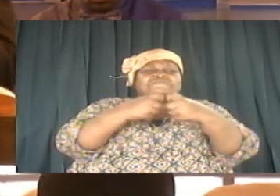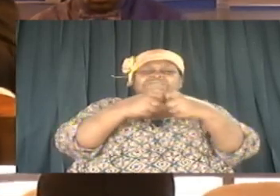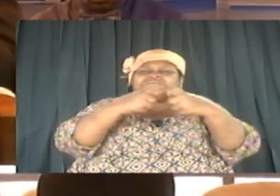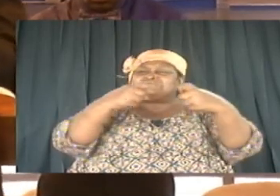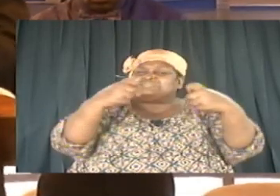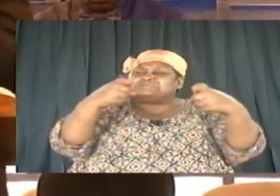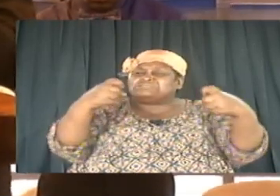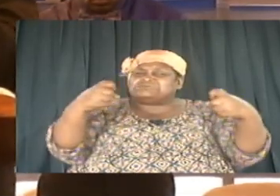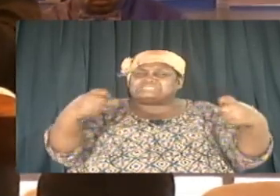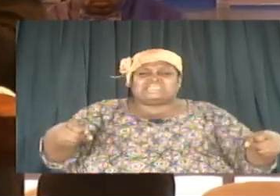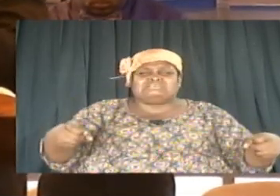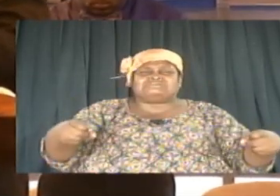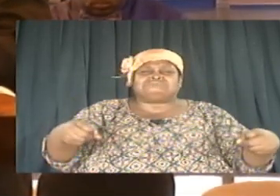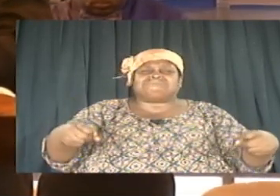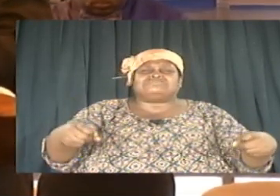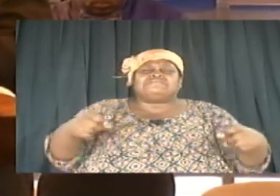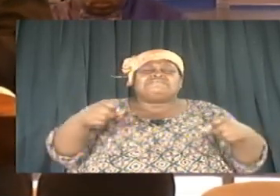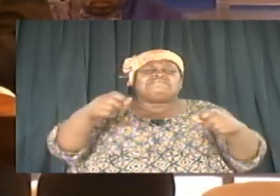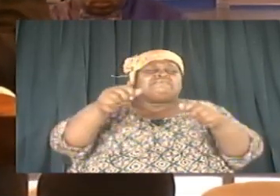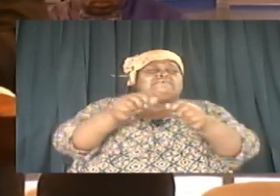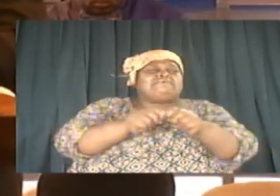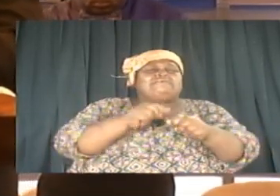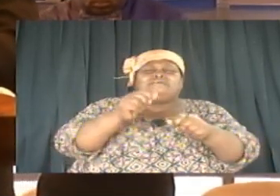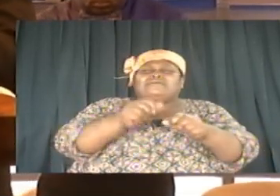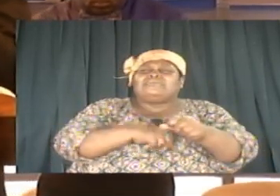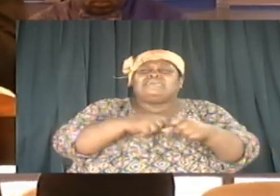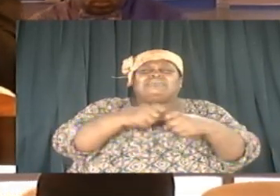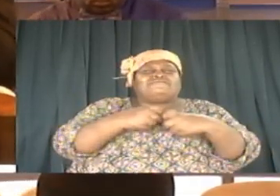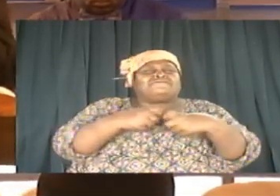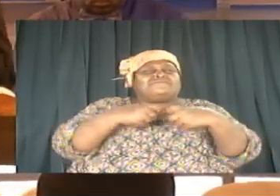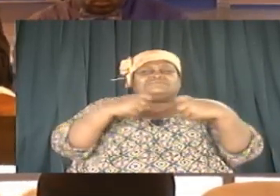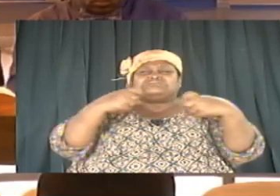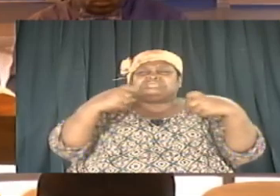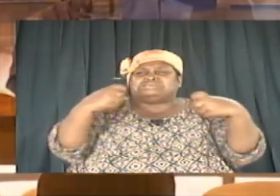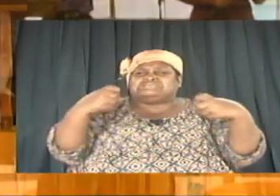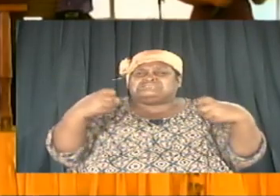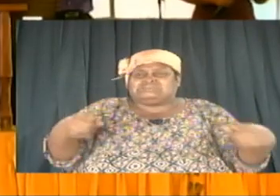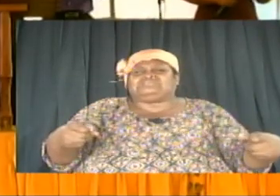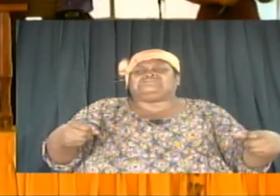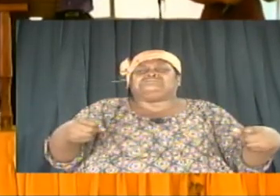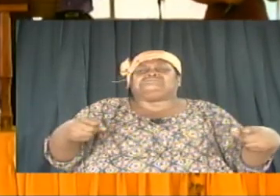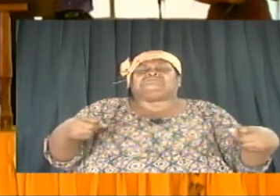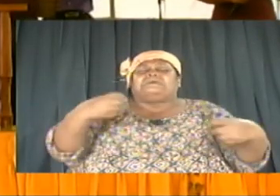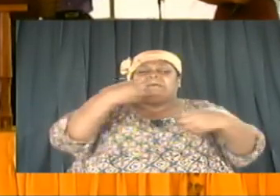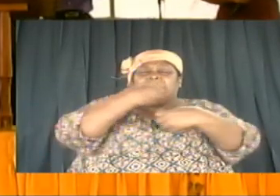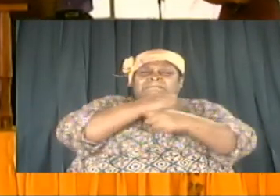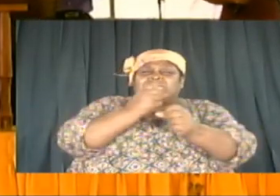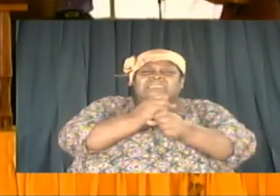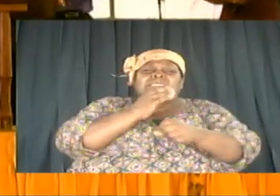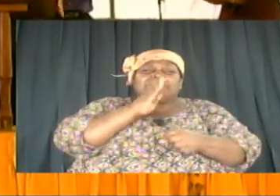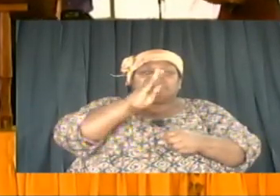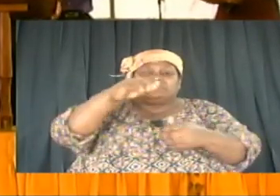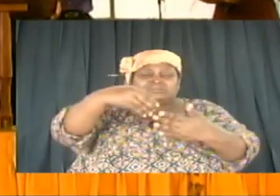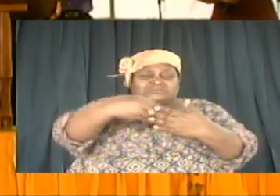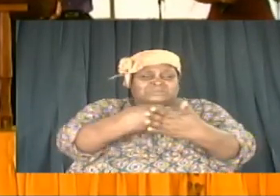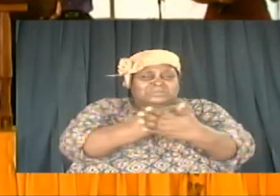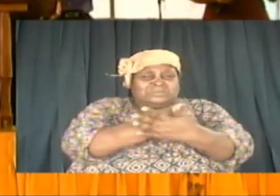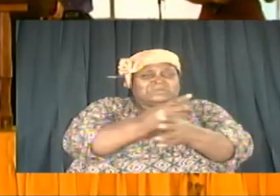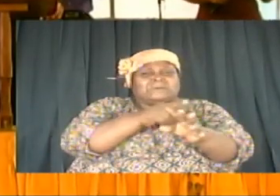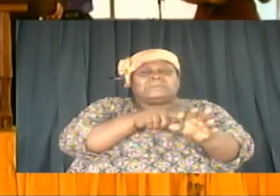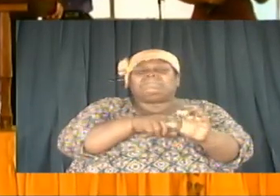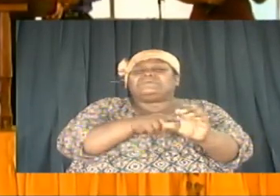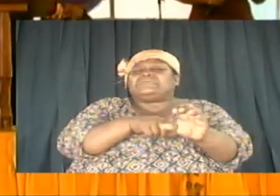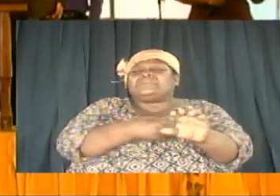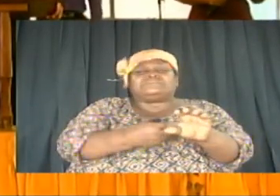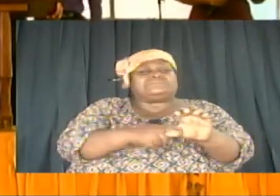stain, every blemish, we just want to let this be a new beginning. Oh